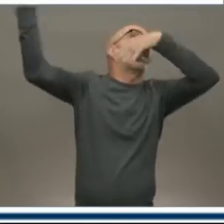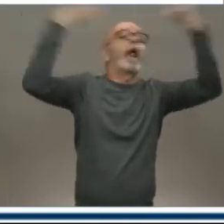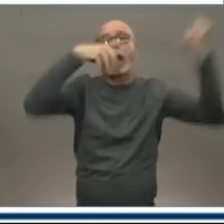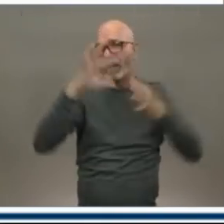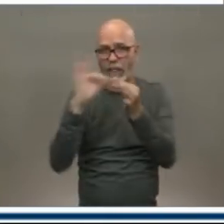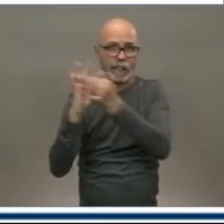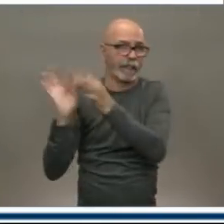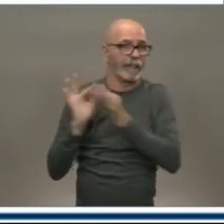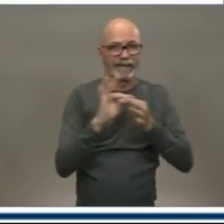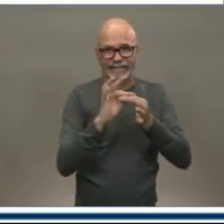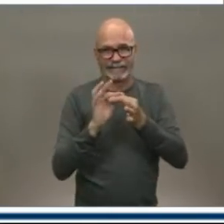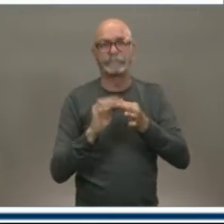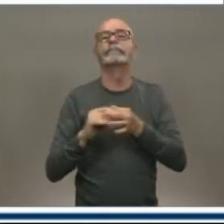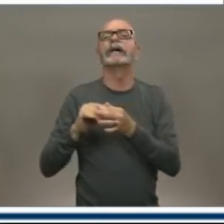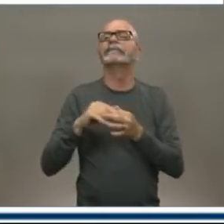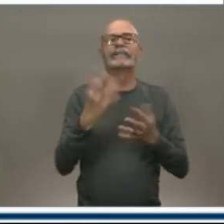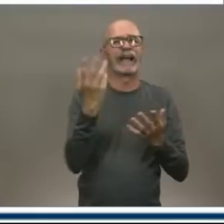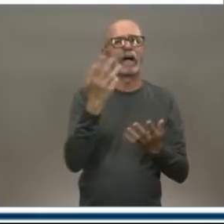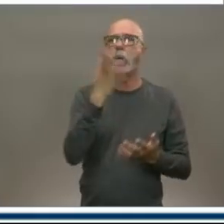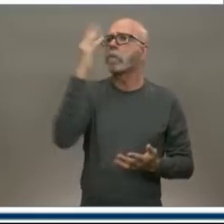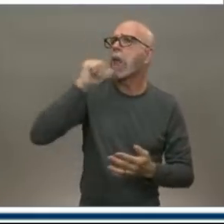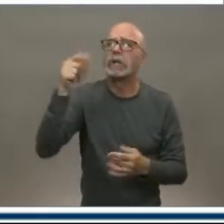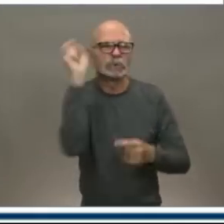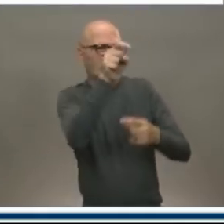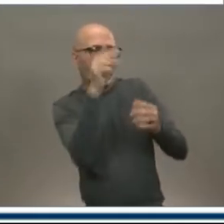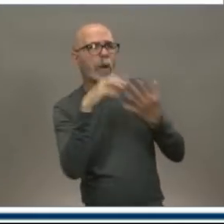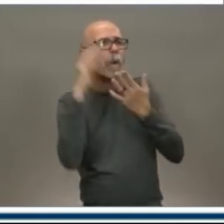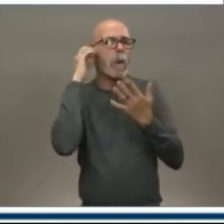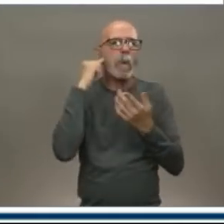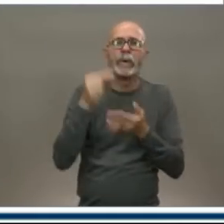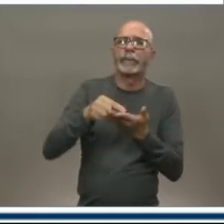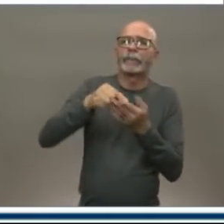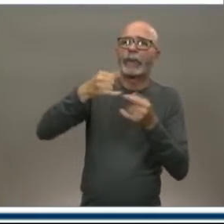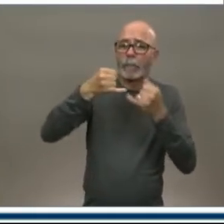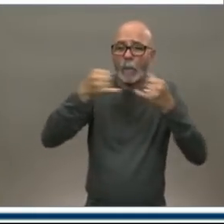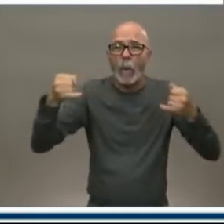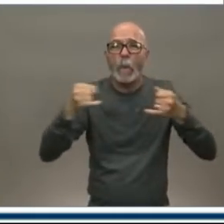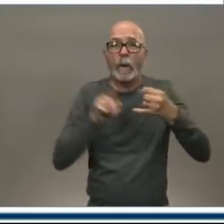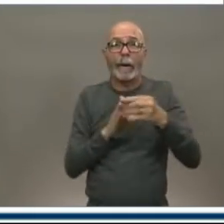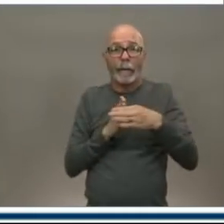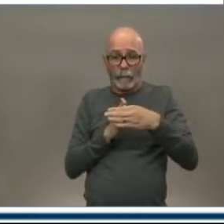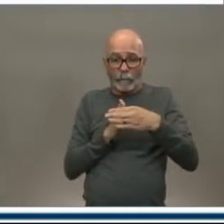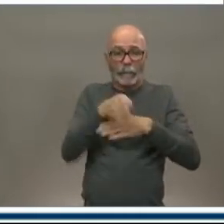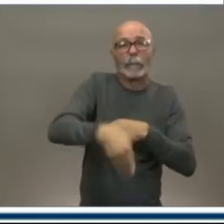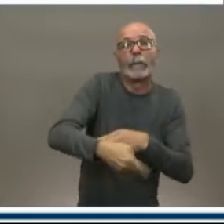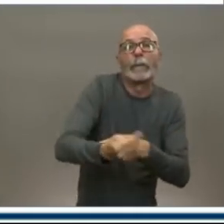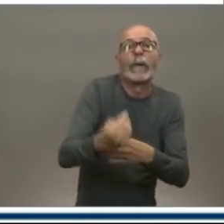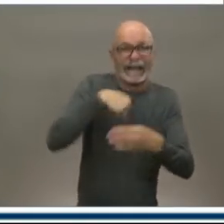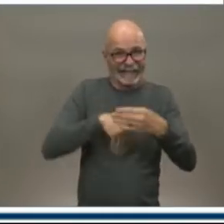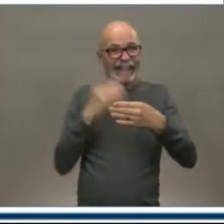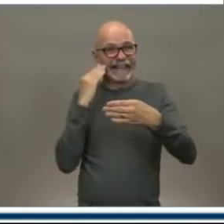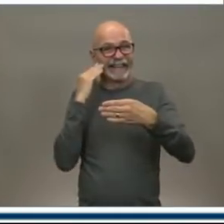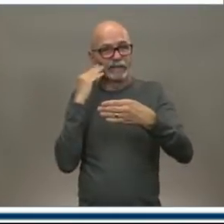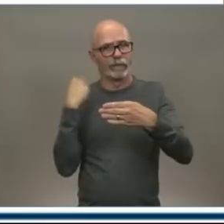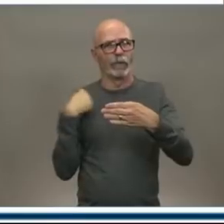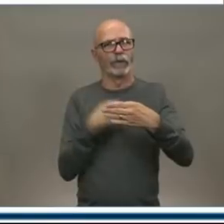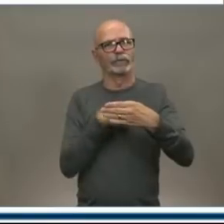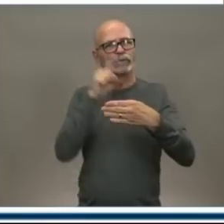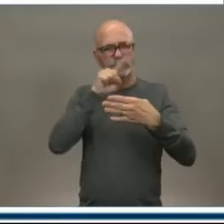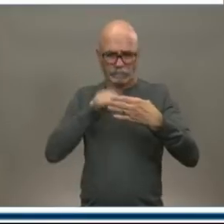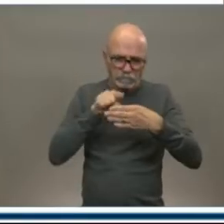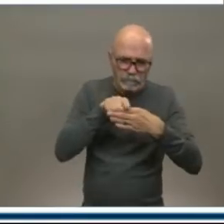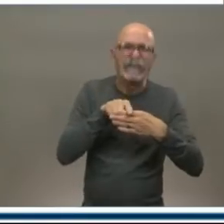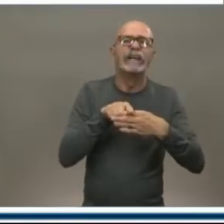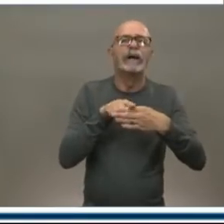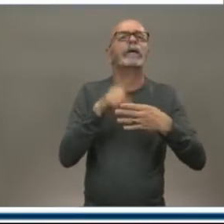these tests, particularly at the border. We are looking at how we use these appropriately, but you have to understand a couple of things